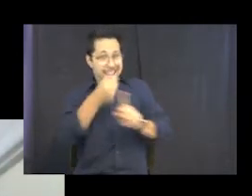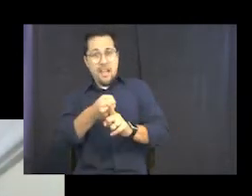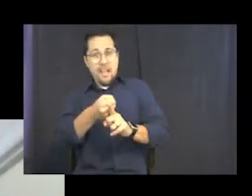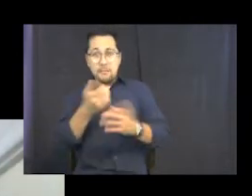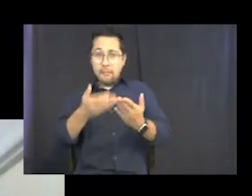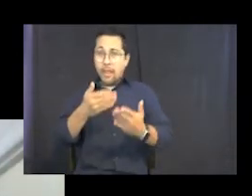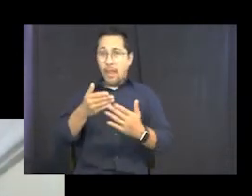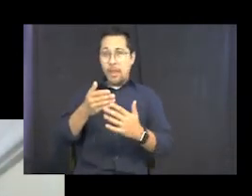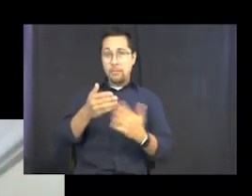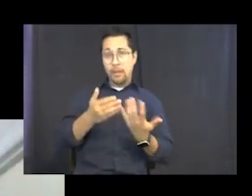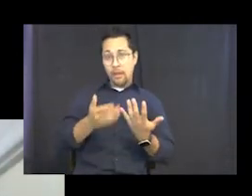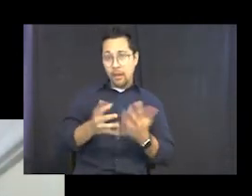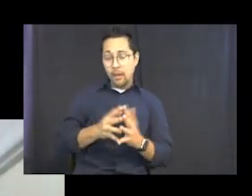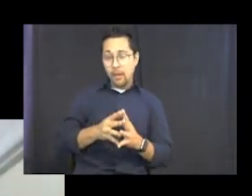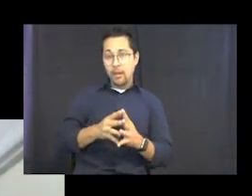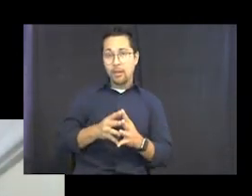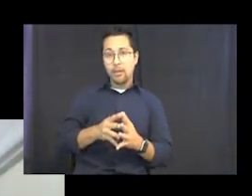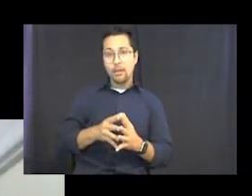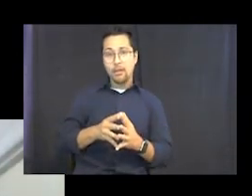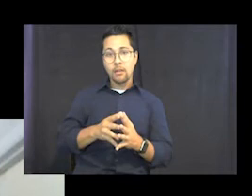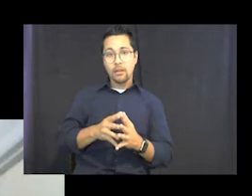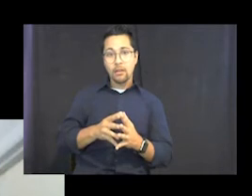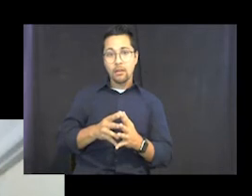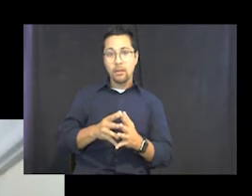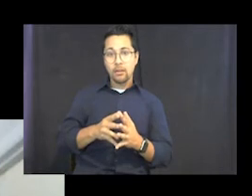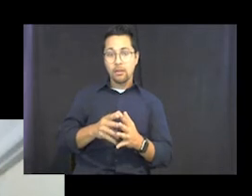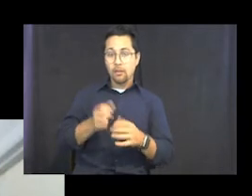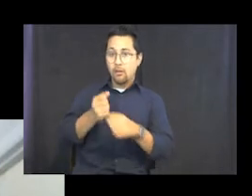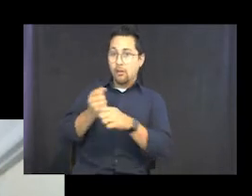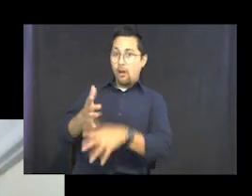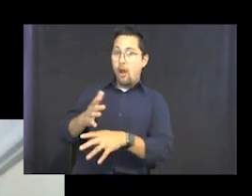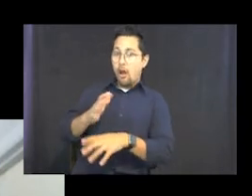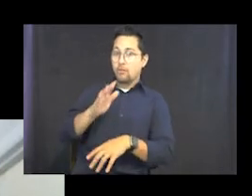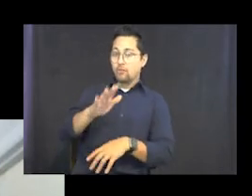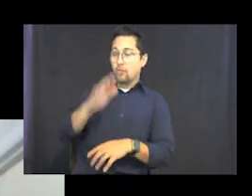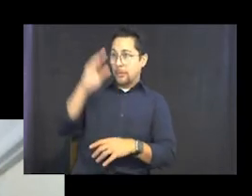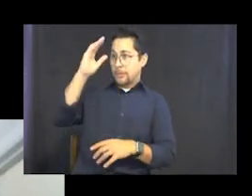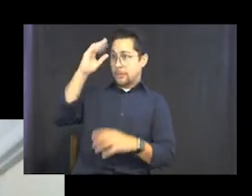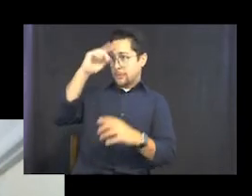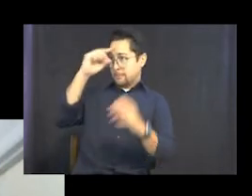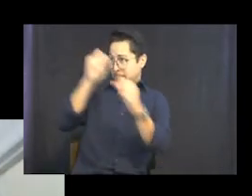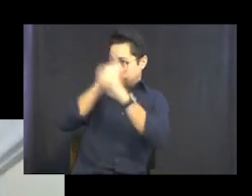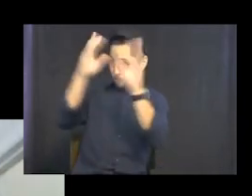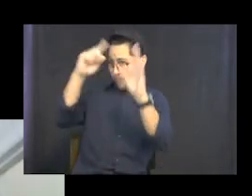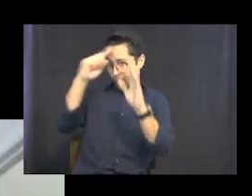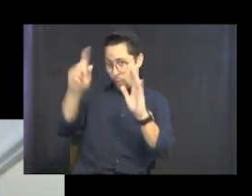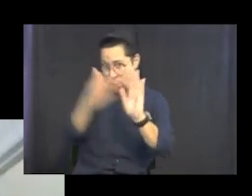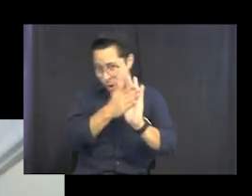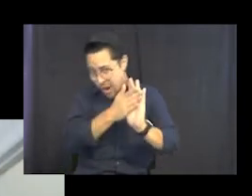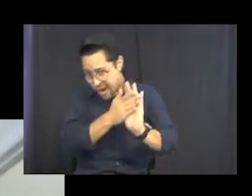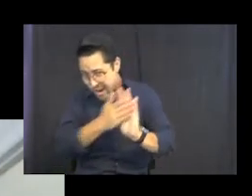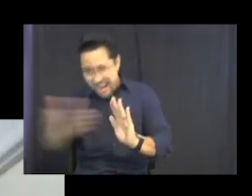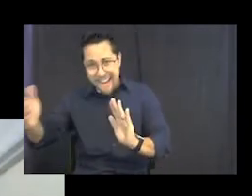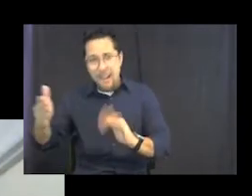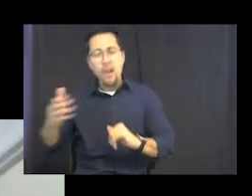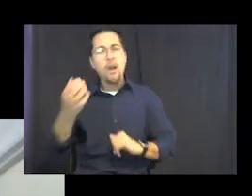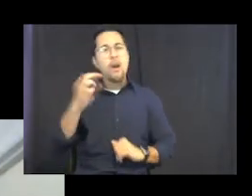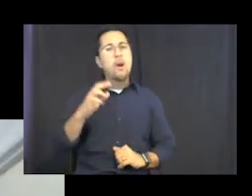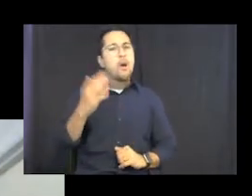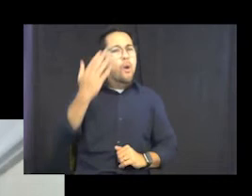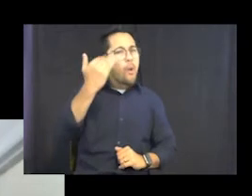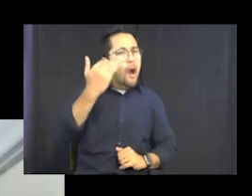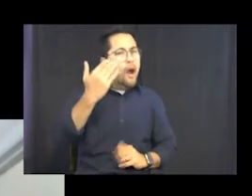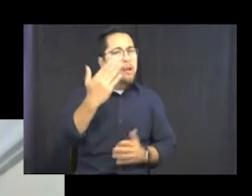might inform what you want to do, or why certain things